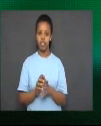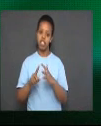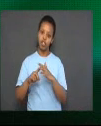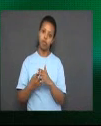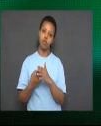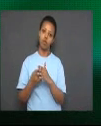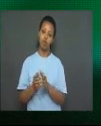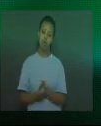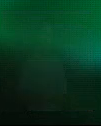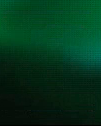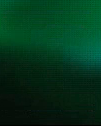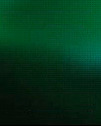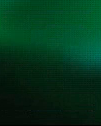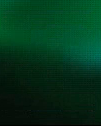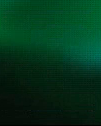Begin.